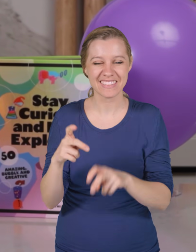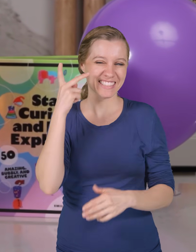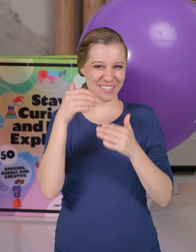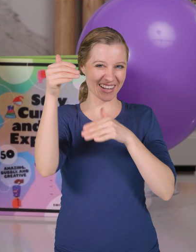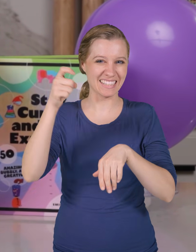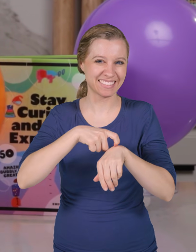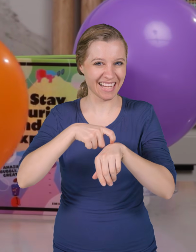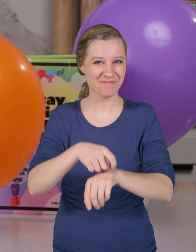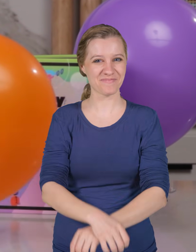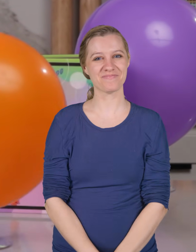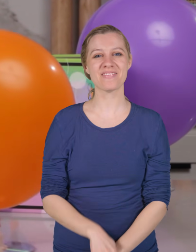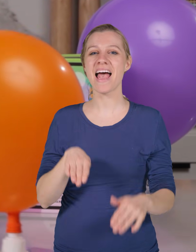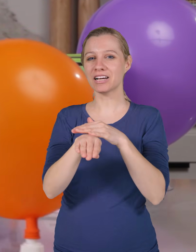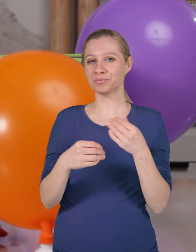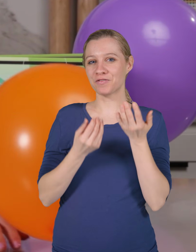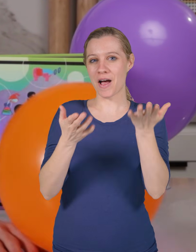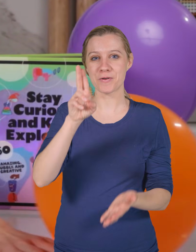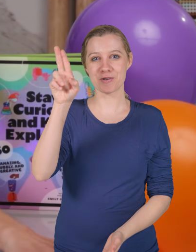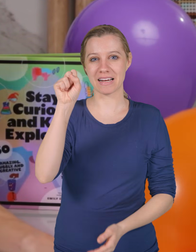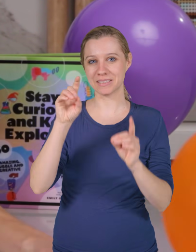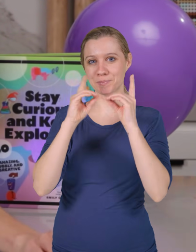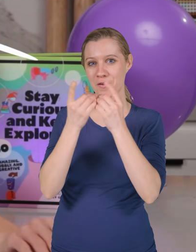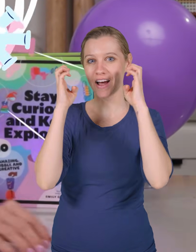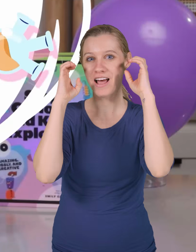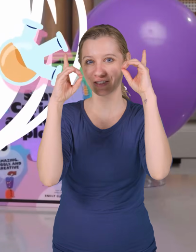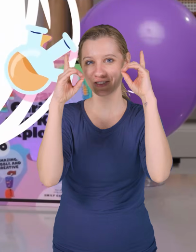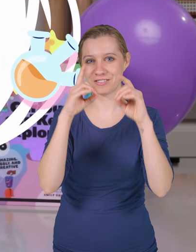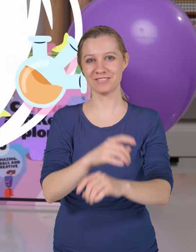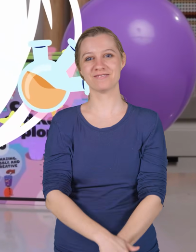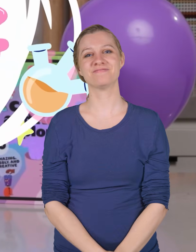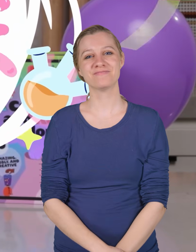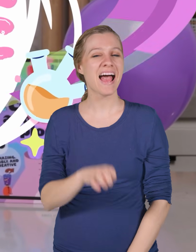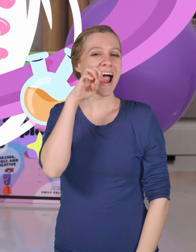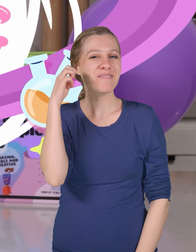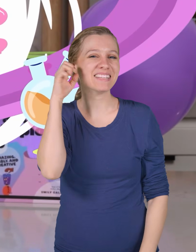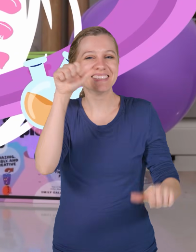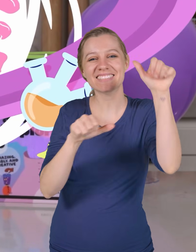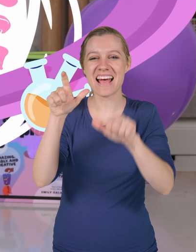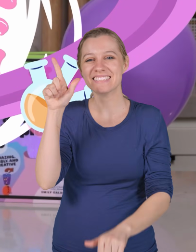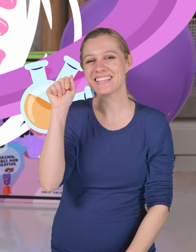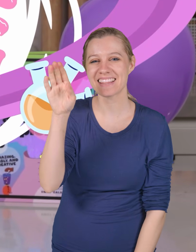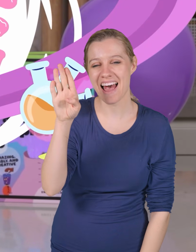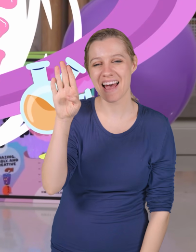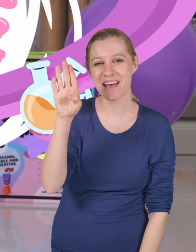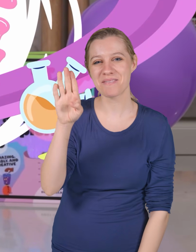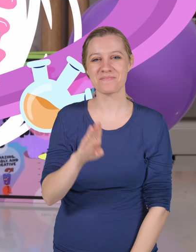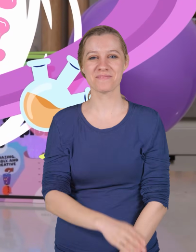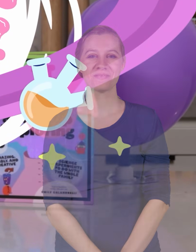next time. Emily's Science Lab.